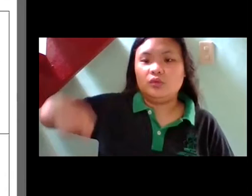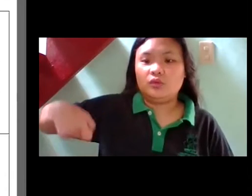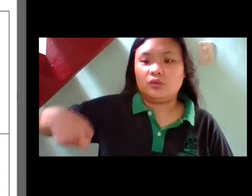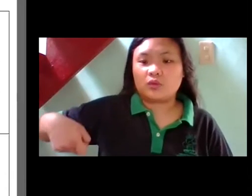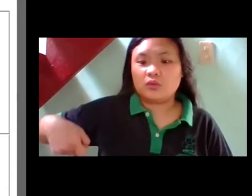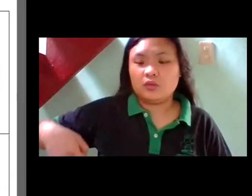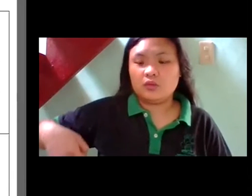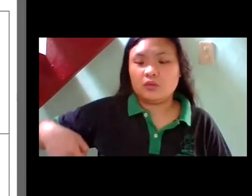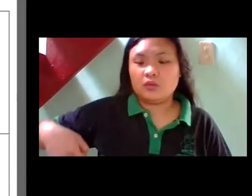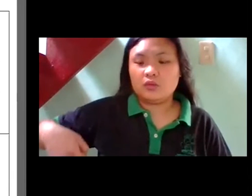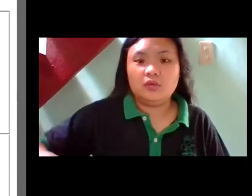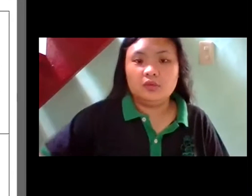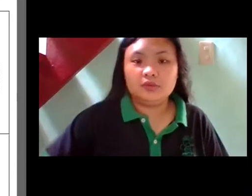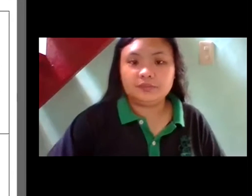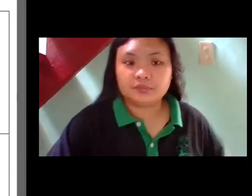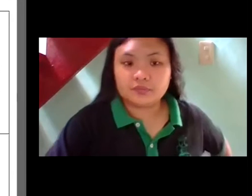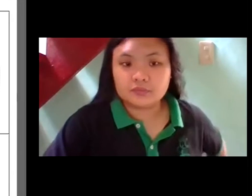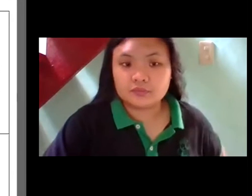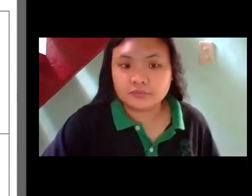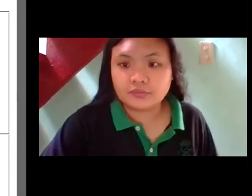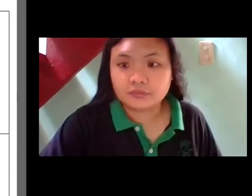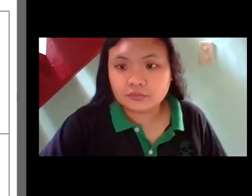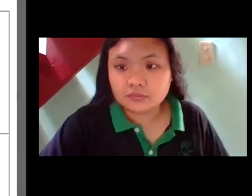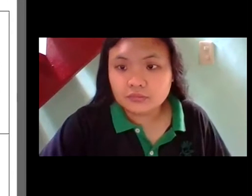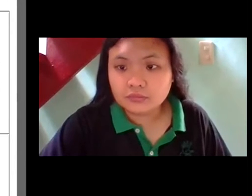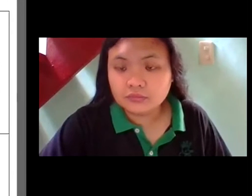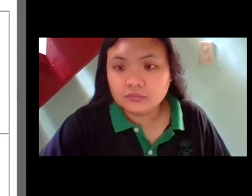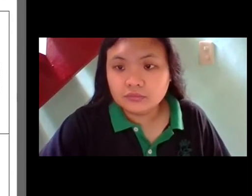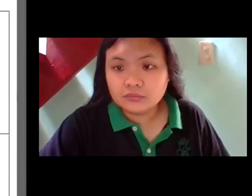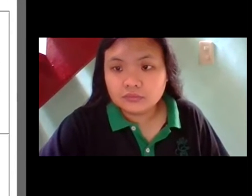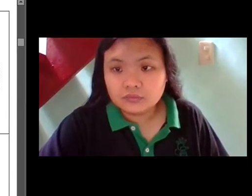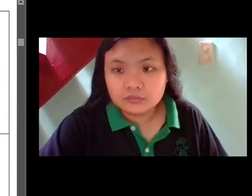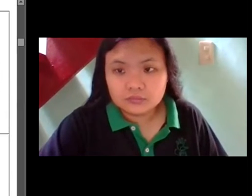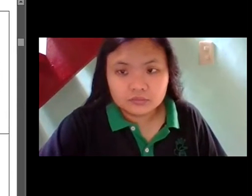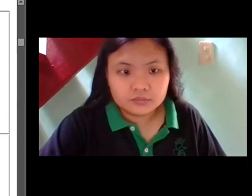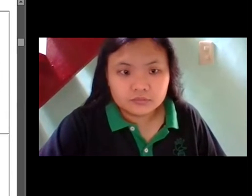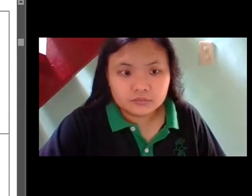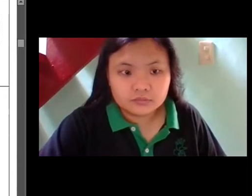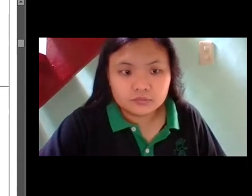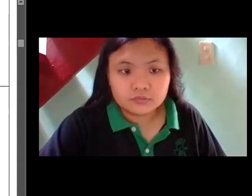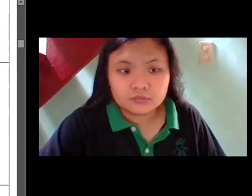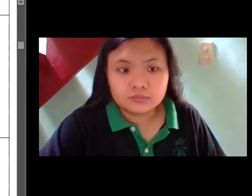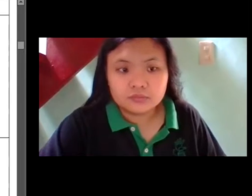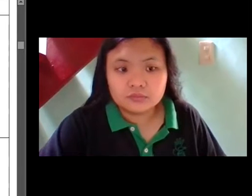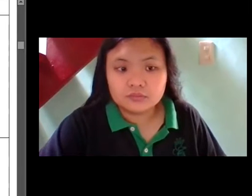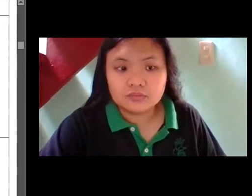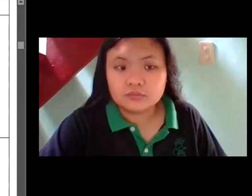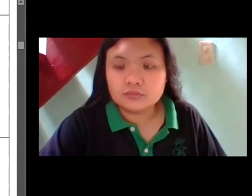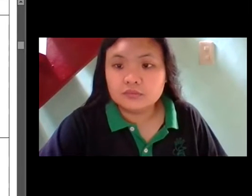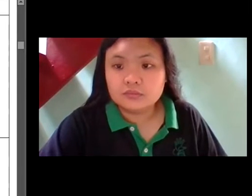Two movements for hand carry. Yeah. But let's go back to book, down to